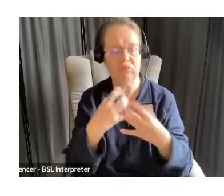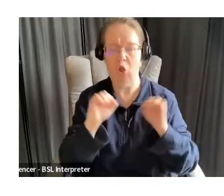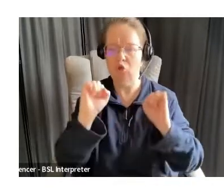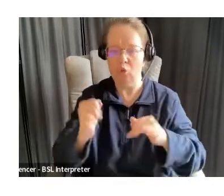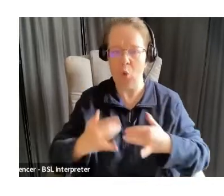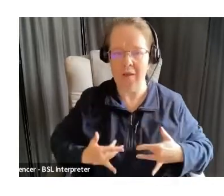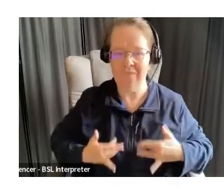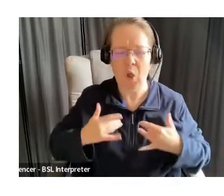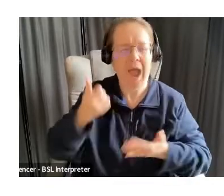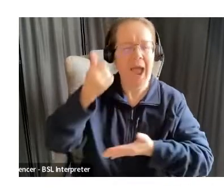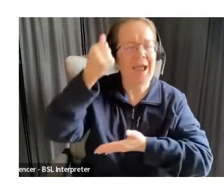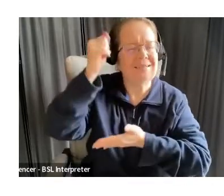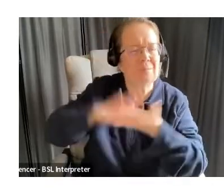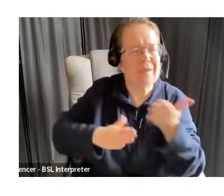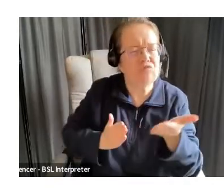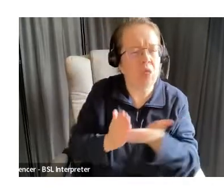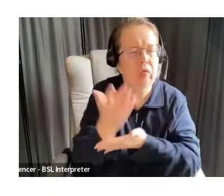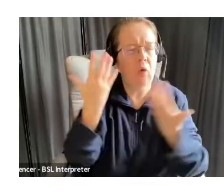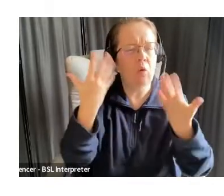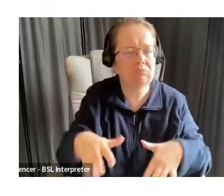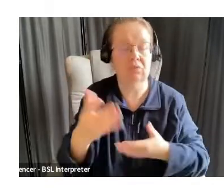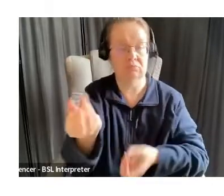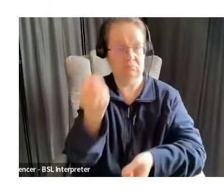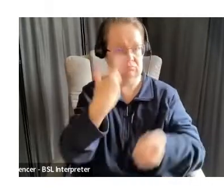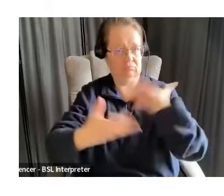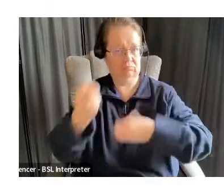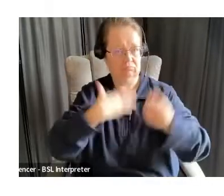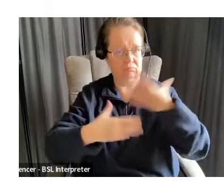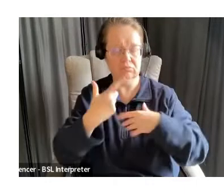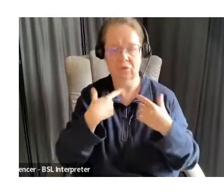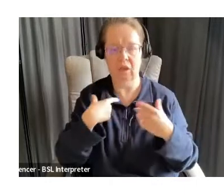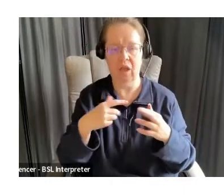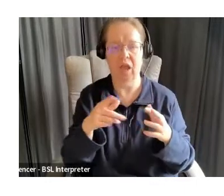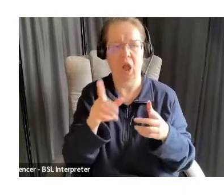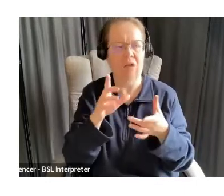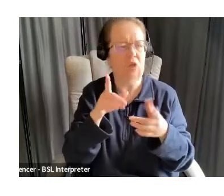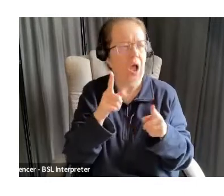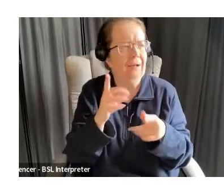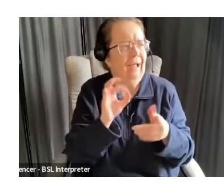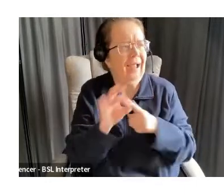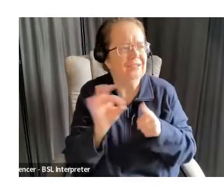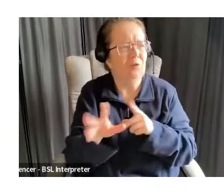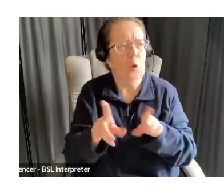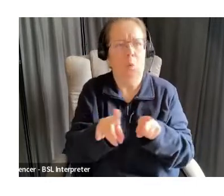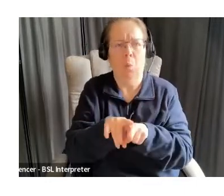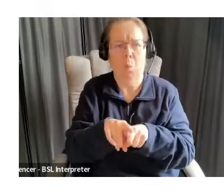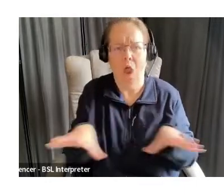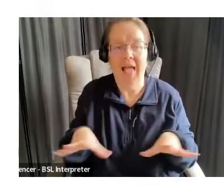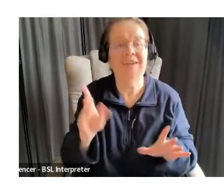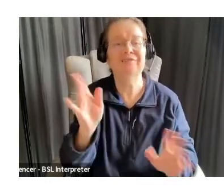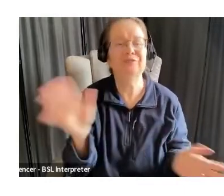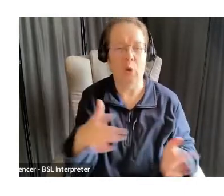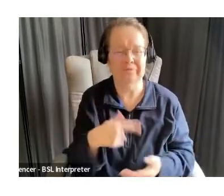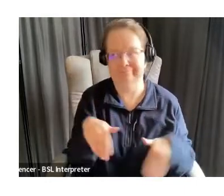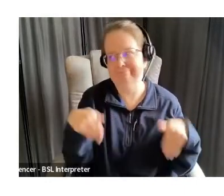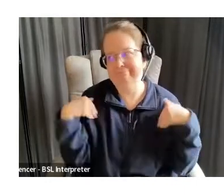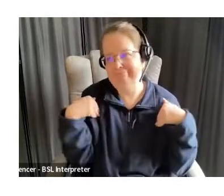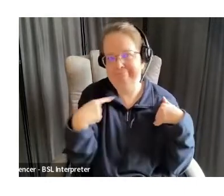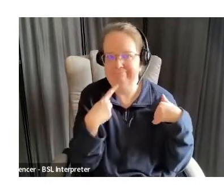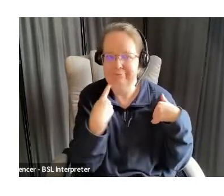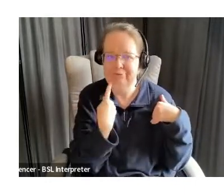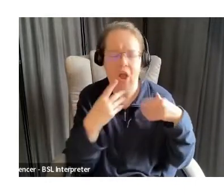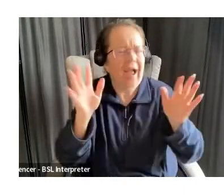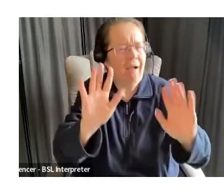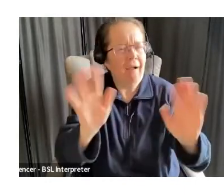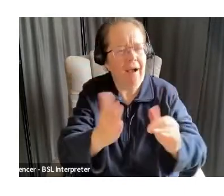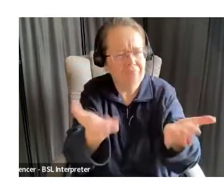your experiences around the whole process of interviews. So don't be shy, get on the chat